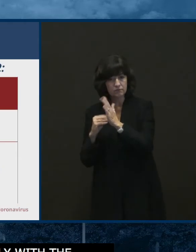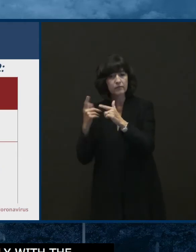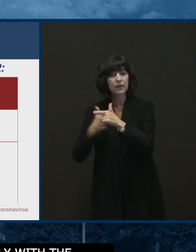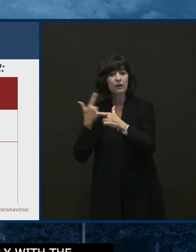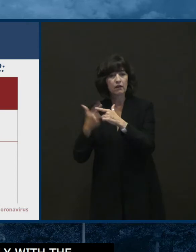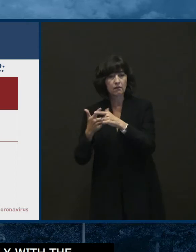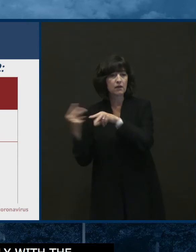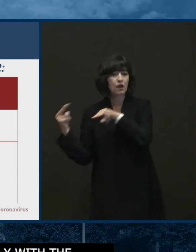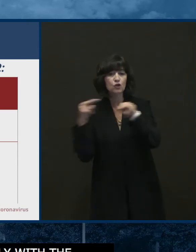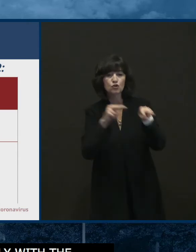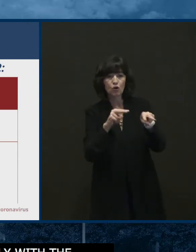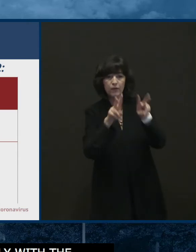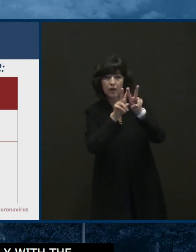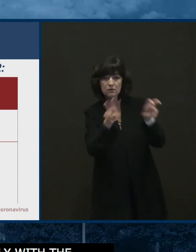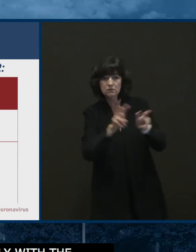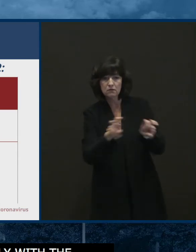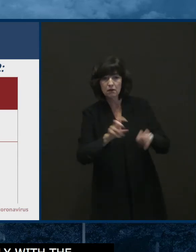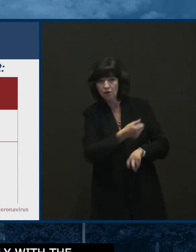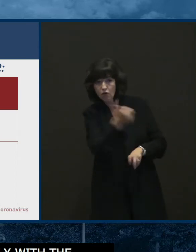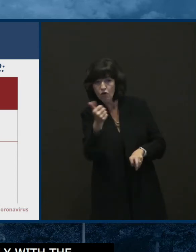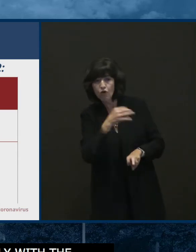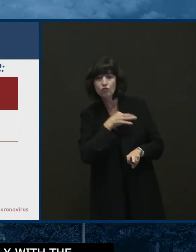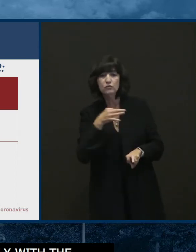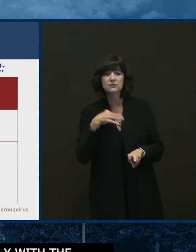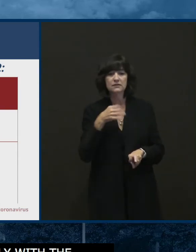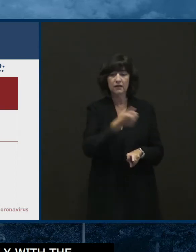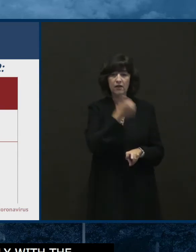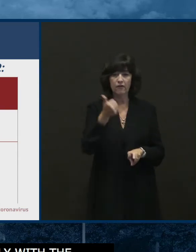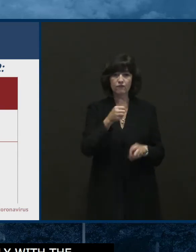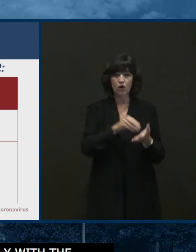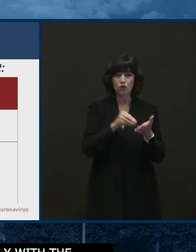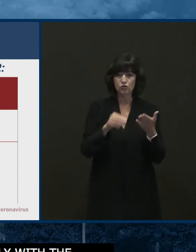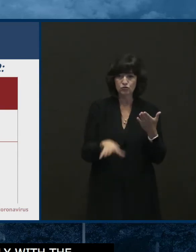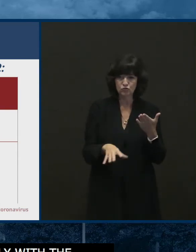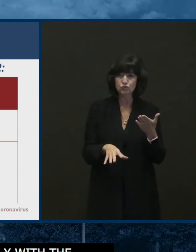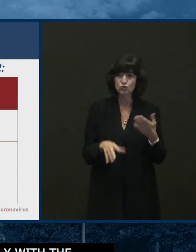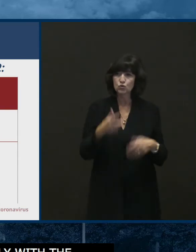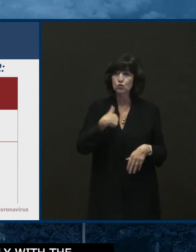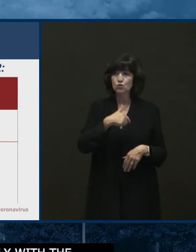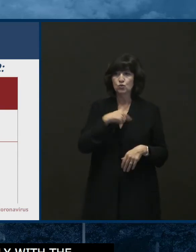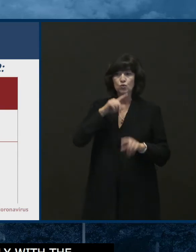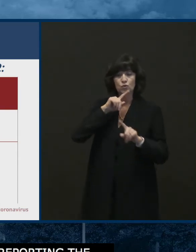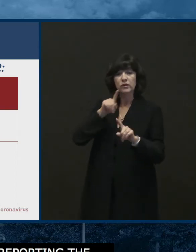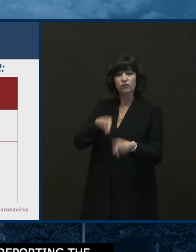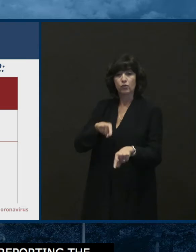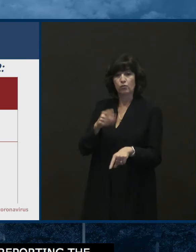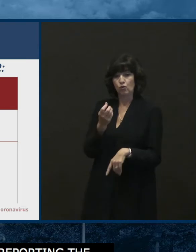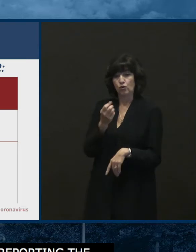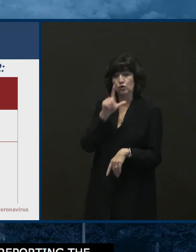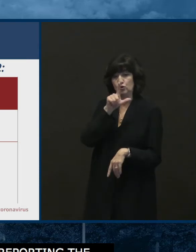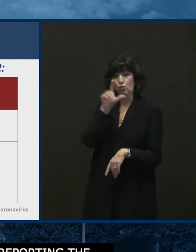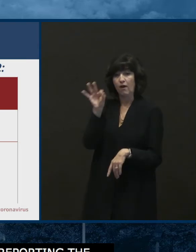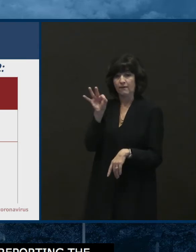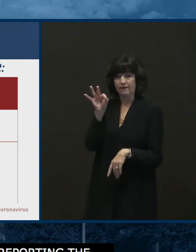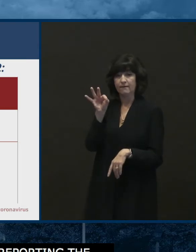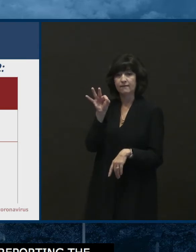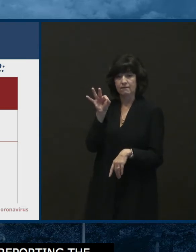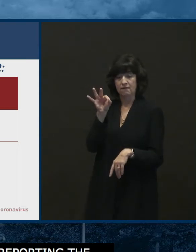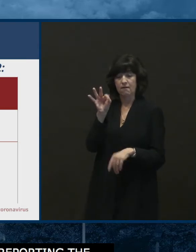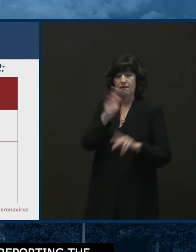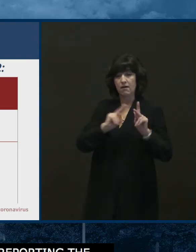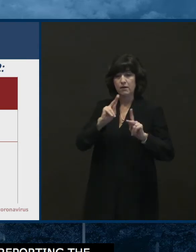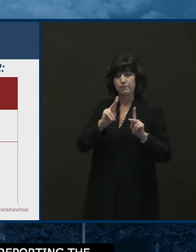staff. In the first month of this school year, DPH reported 29 cases statewide among our public